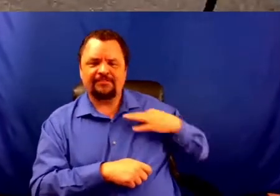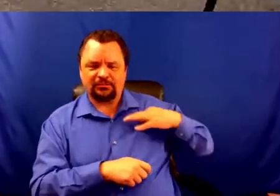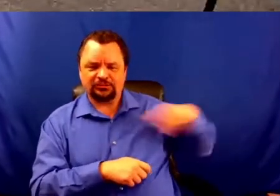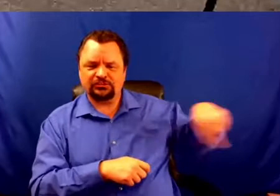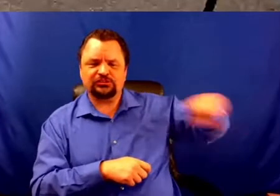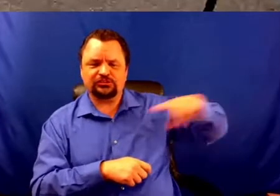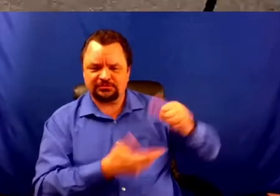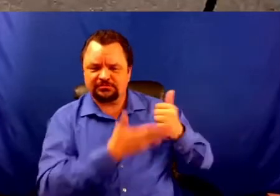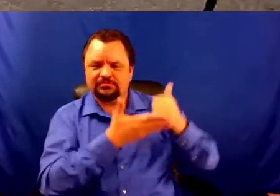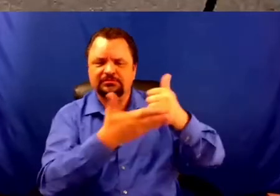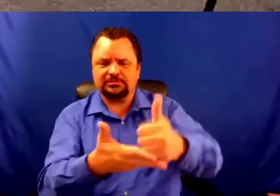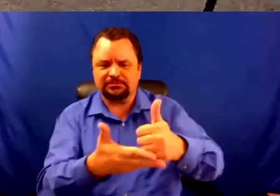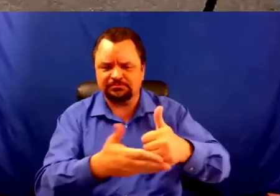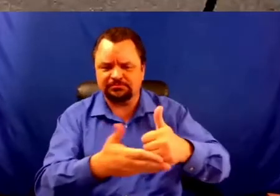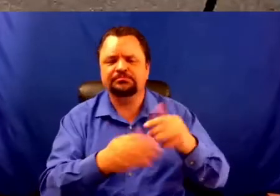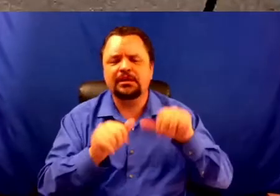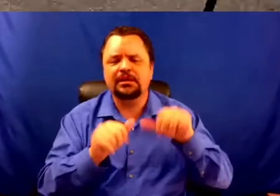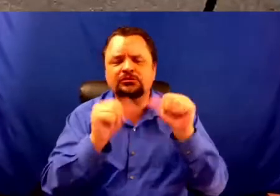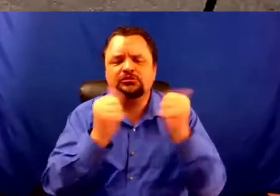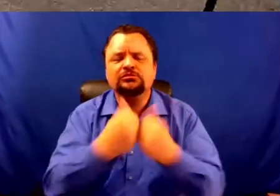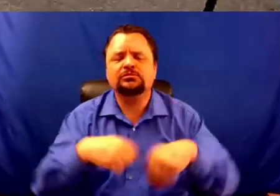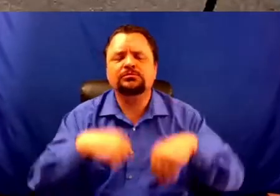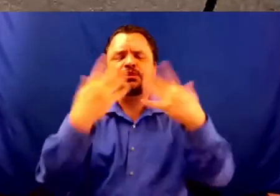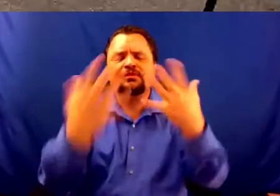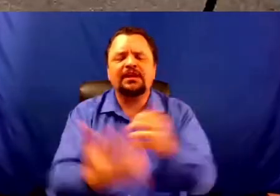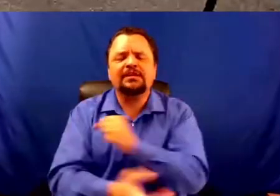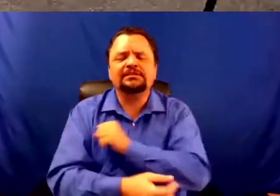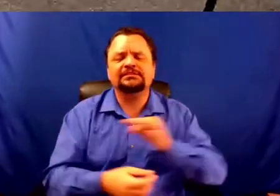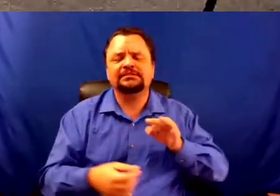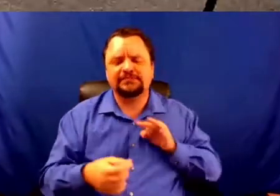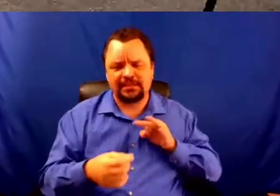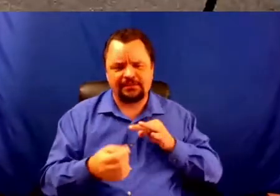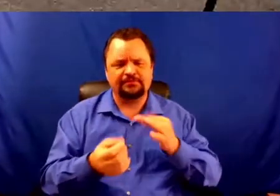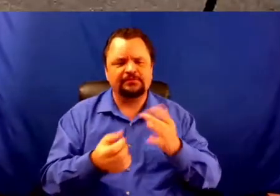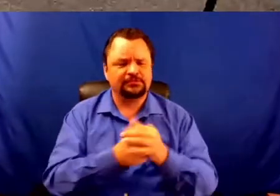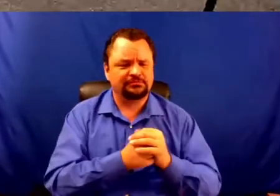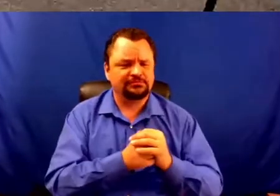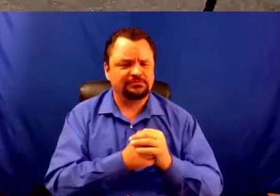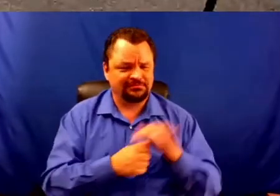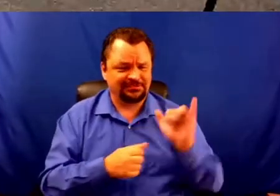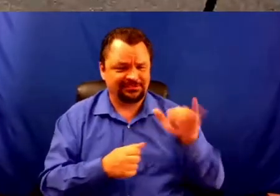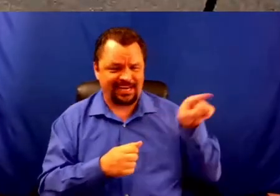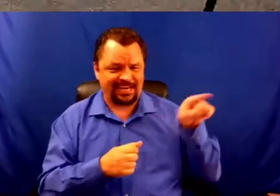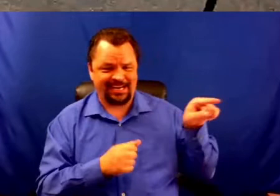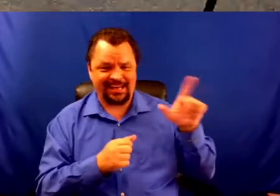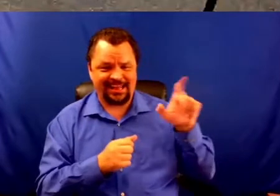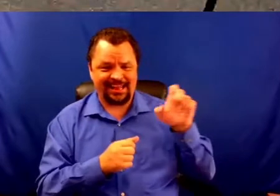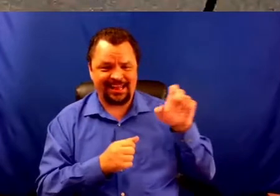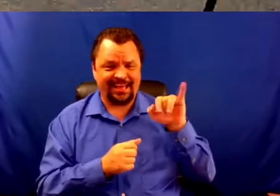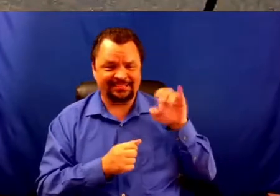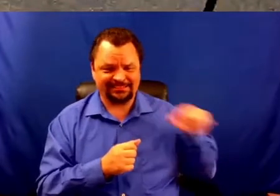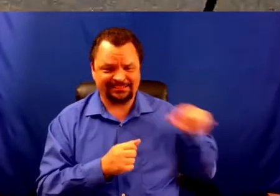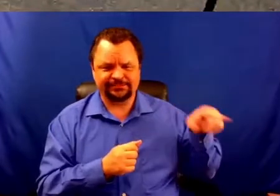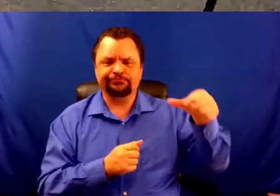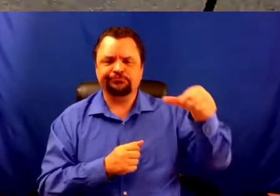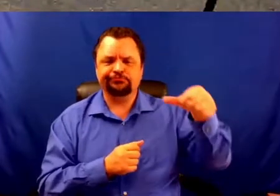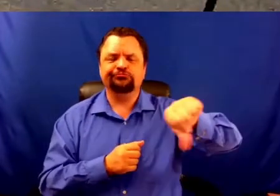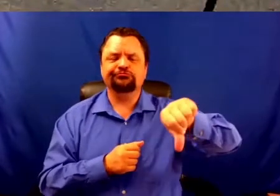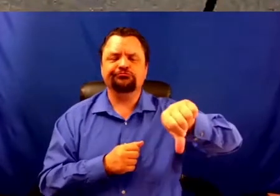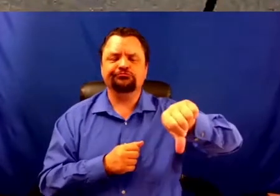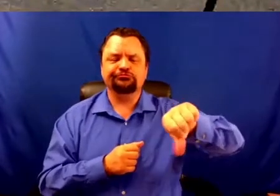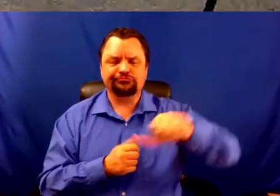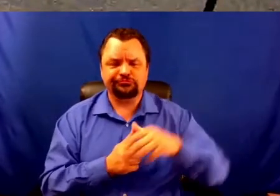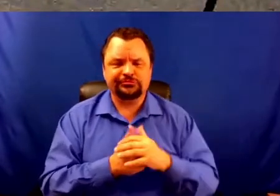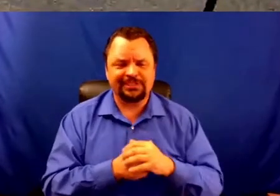staffing agency who was supplying, many of our staff members, but she declined and